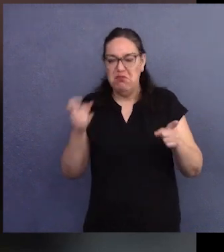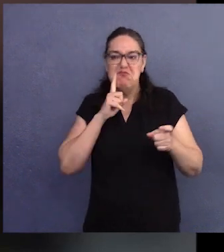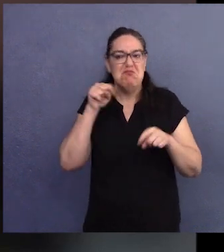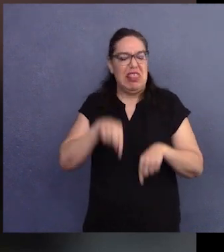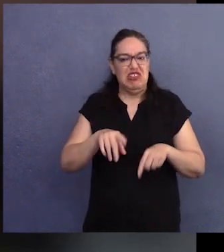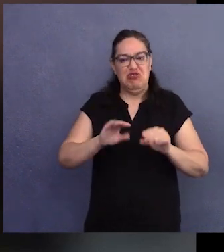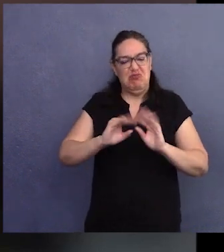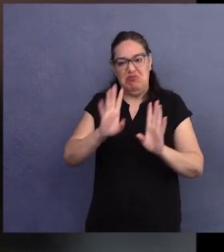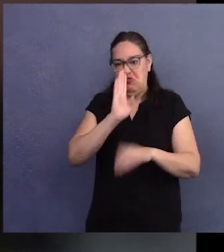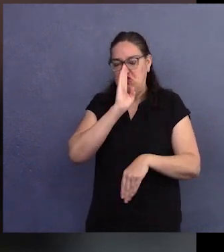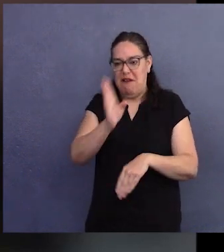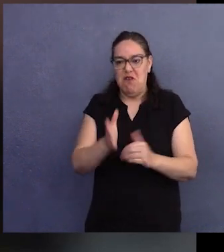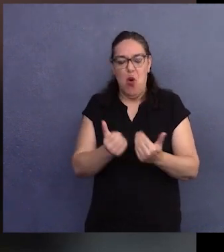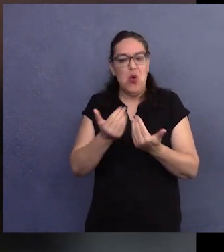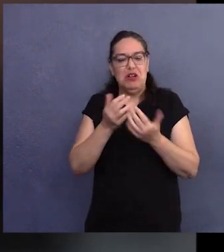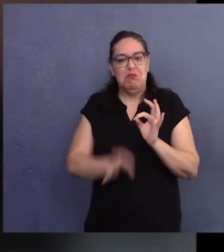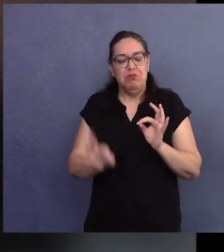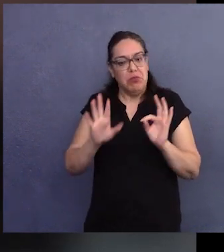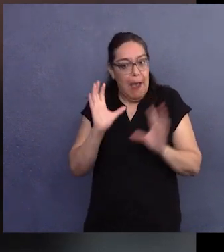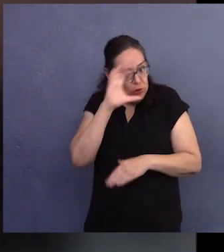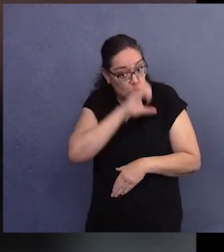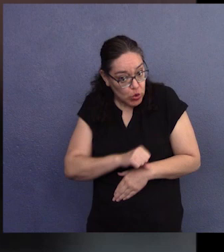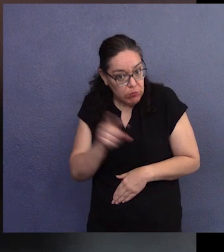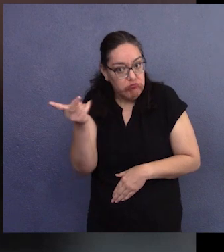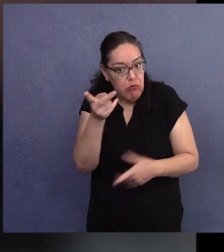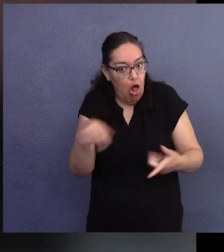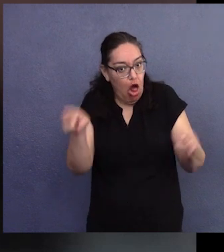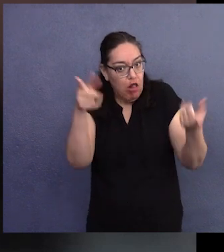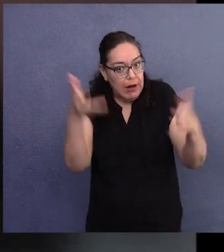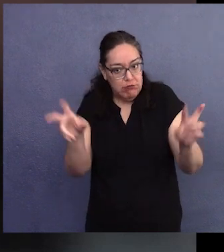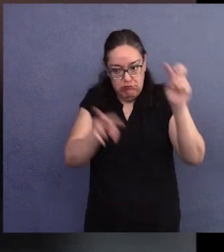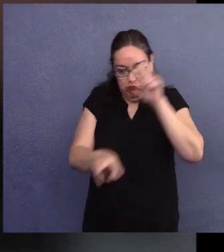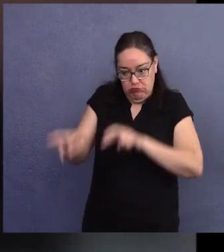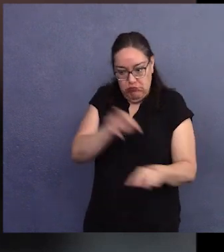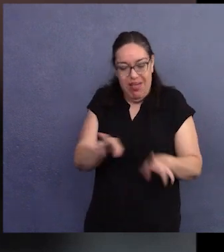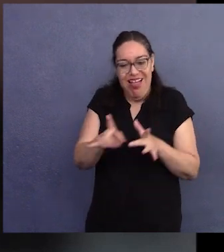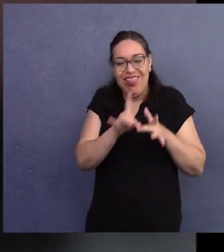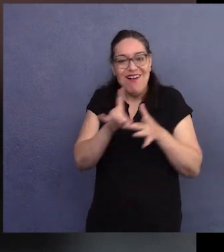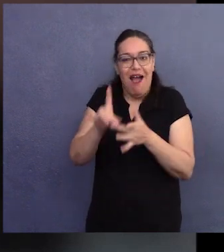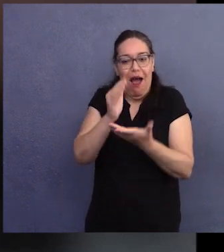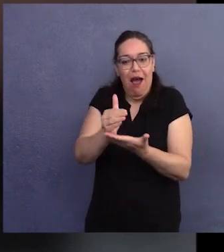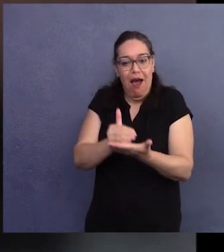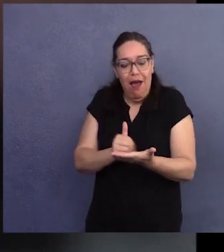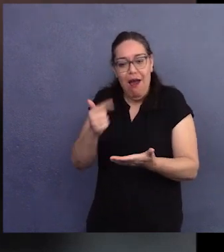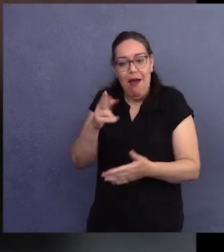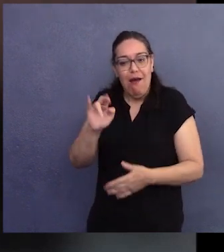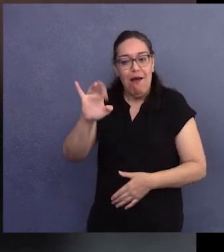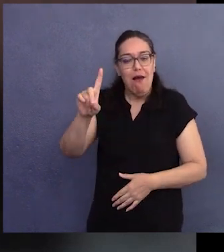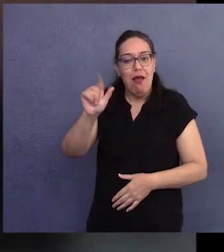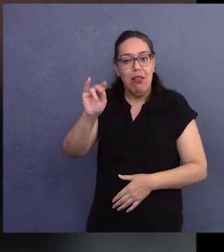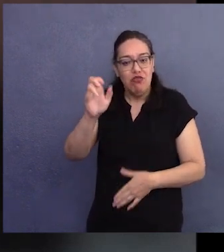am assuming that you have had a chance to take a look at the guidelines. You don't necessarily have